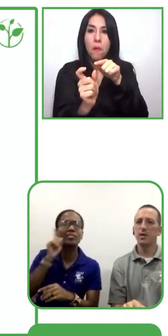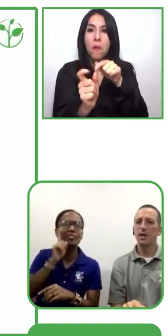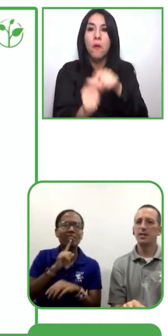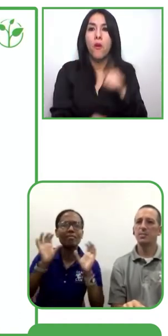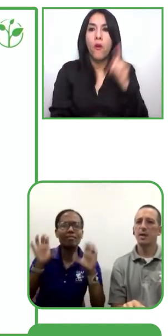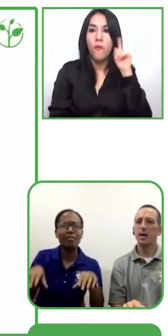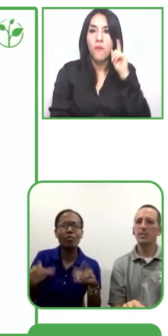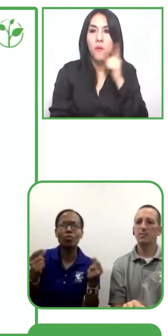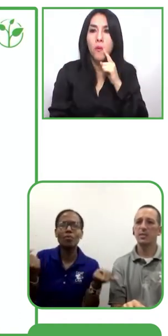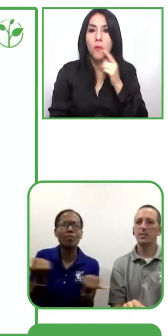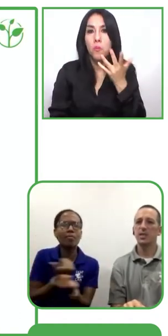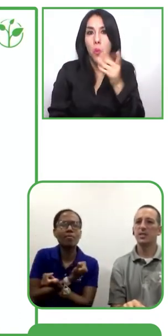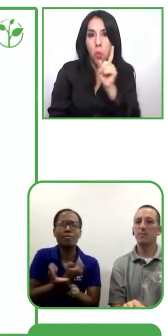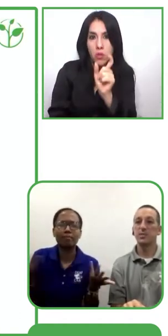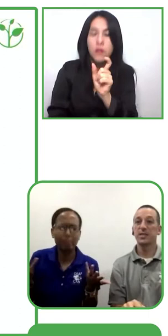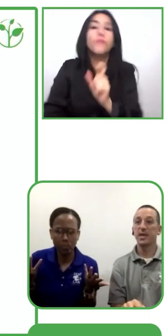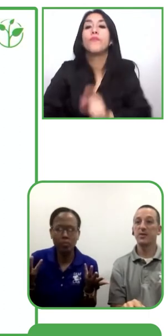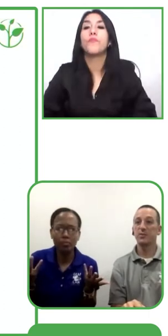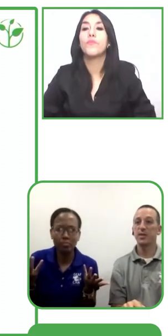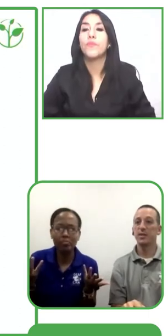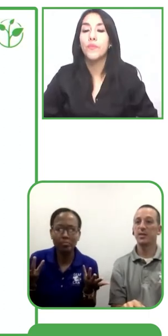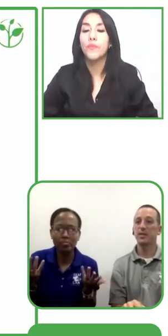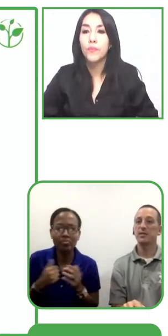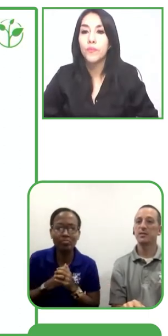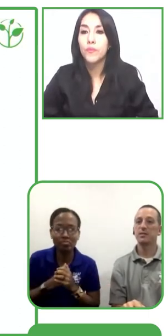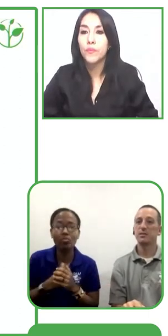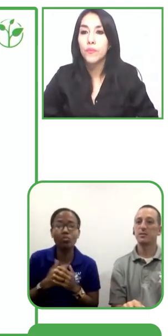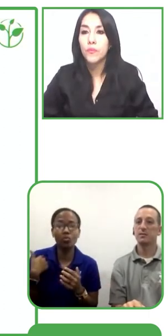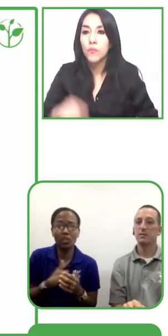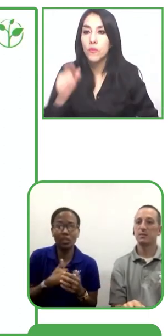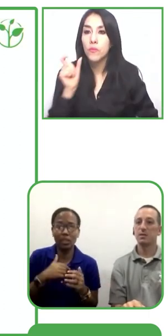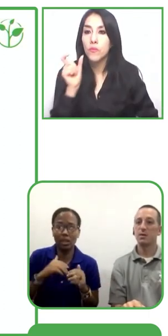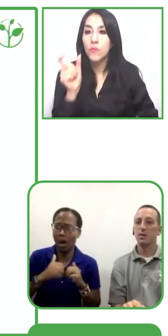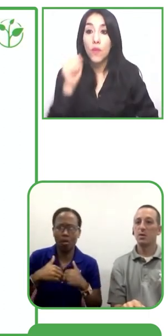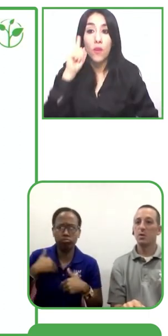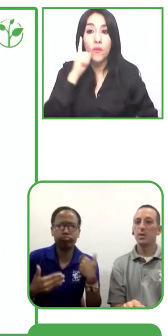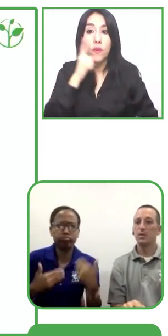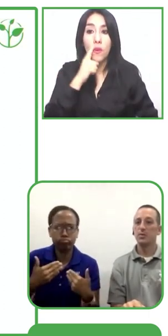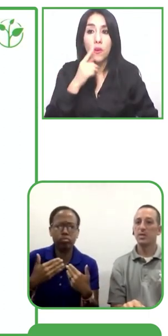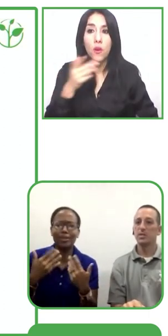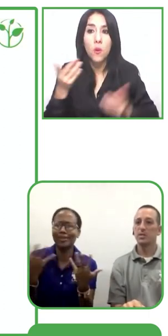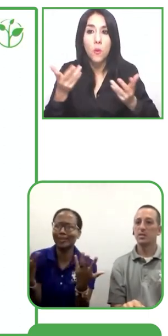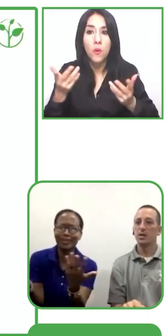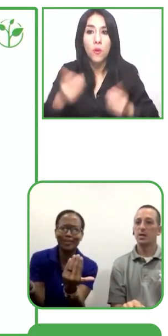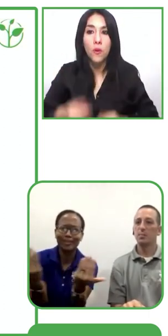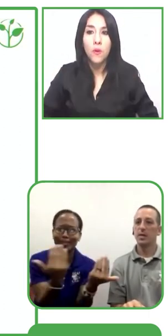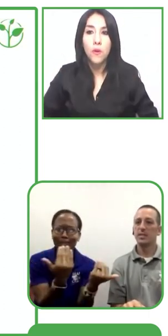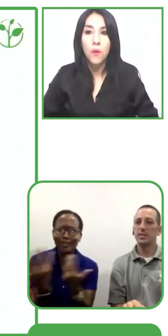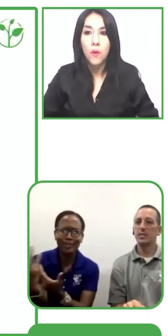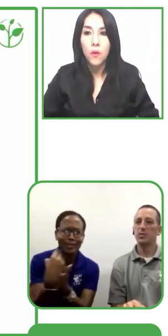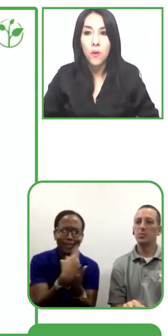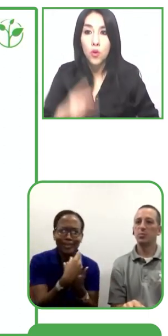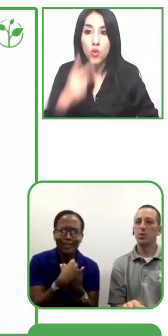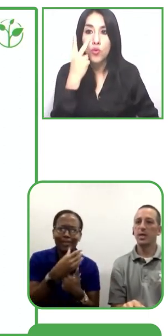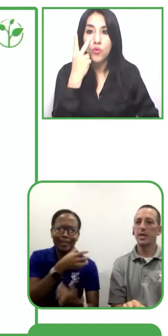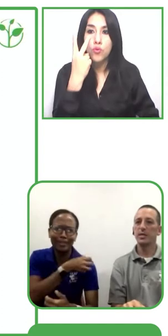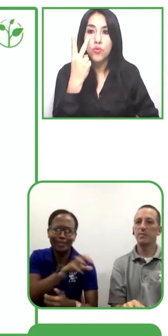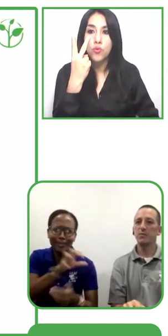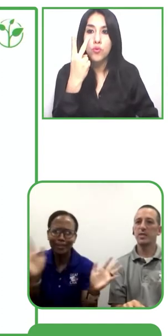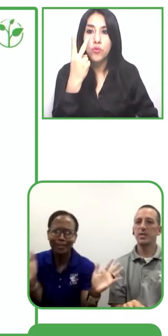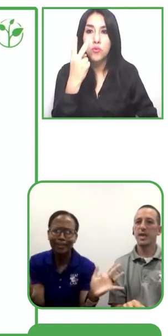anything. We do this by seeking to bring in deaf youth and engage them, equip them, and